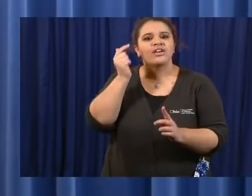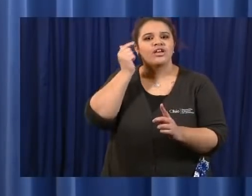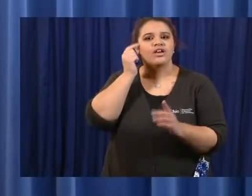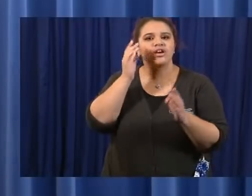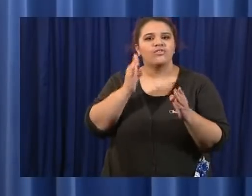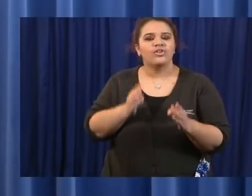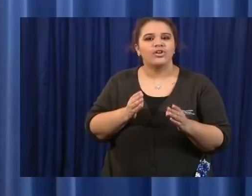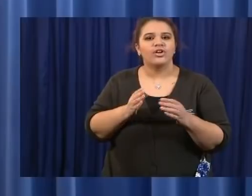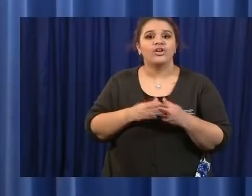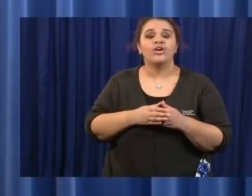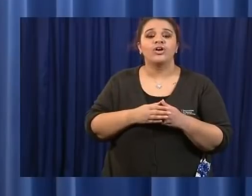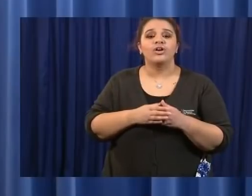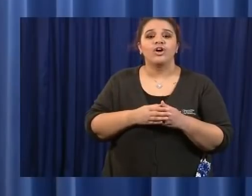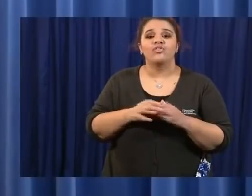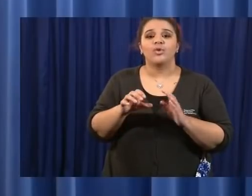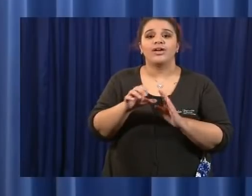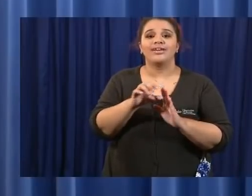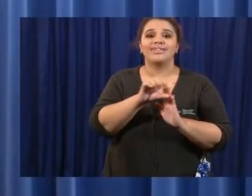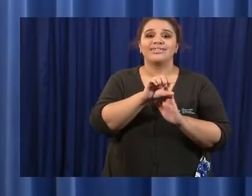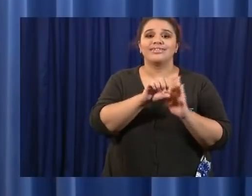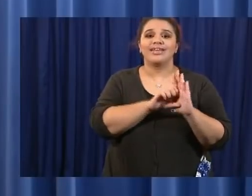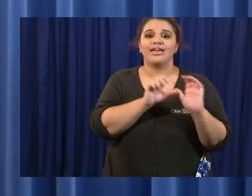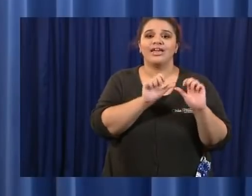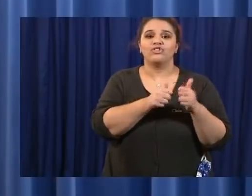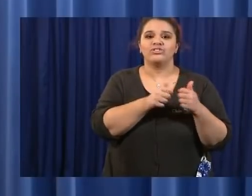announcing state cuts to the public?